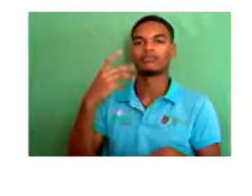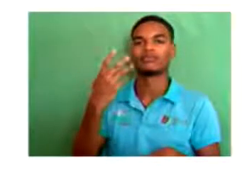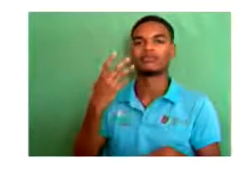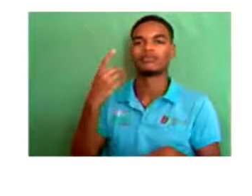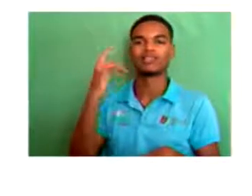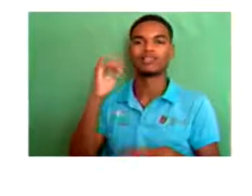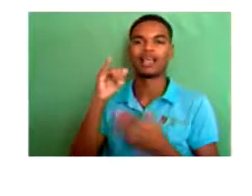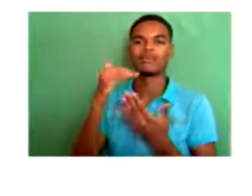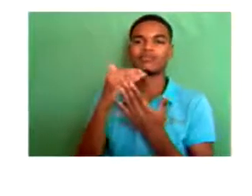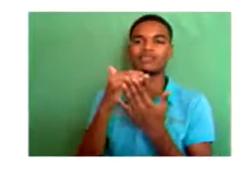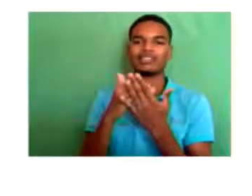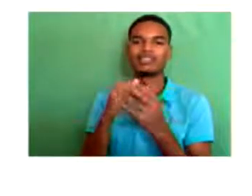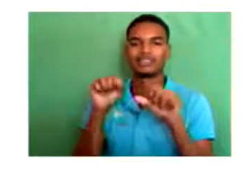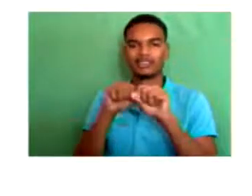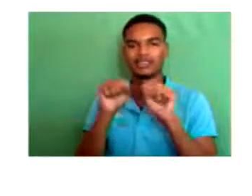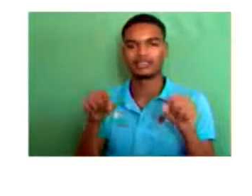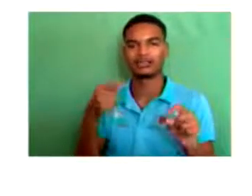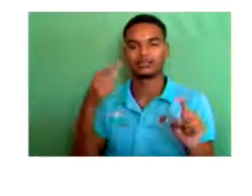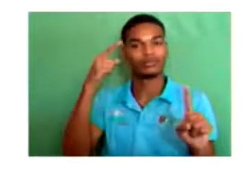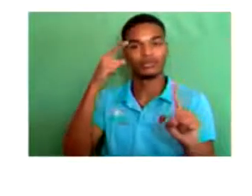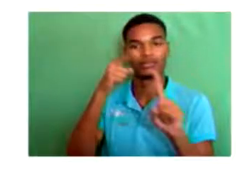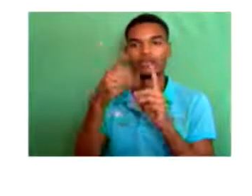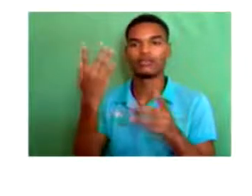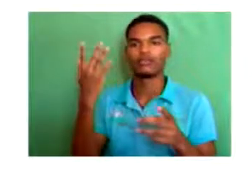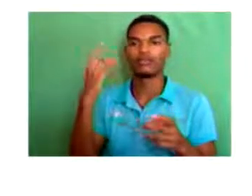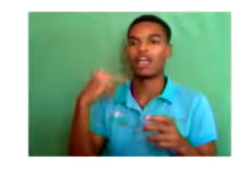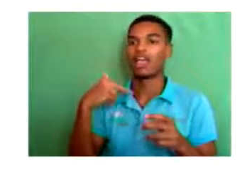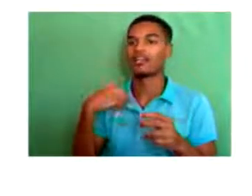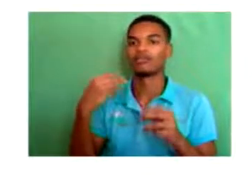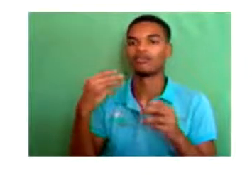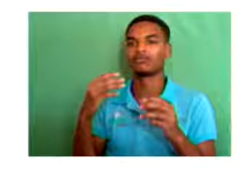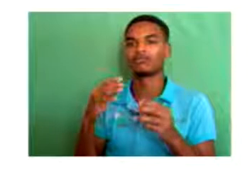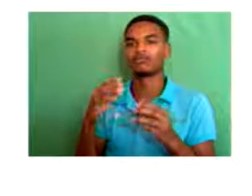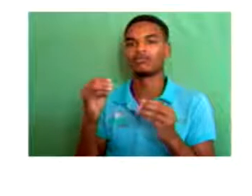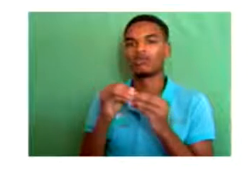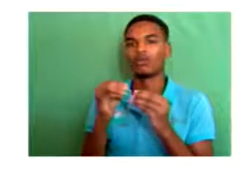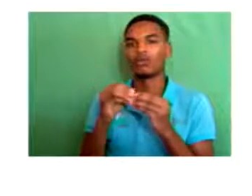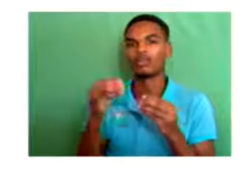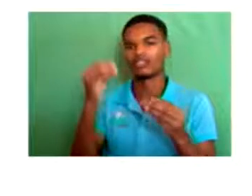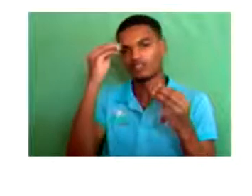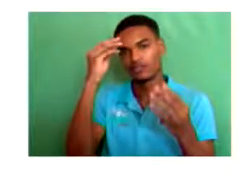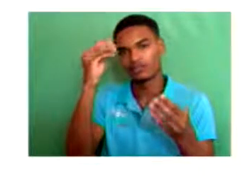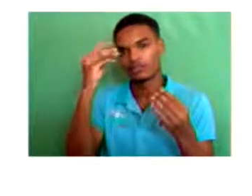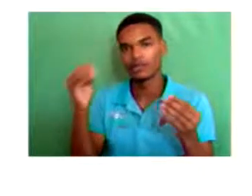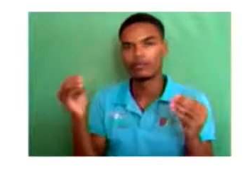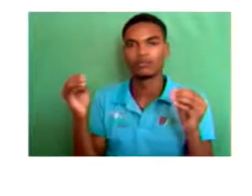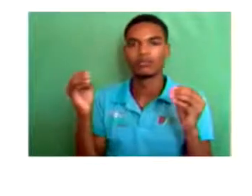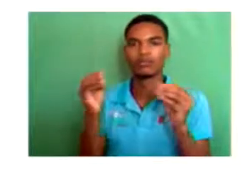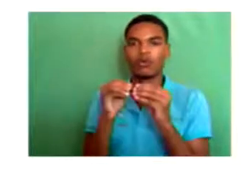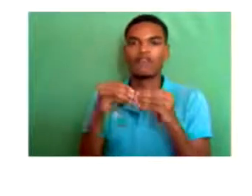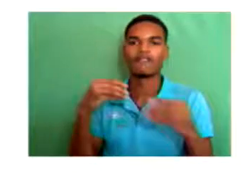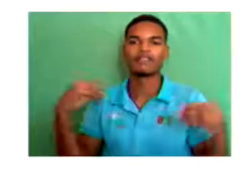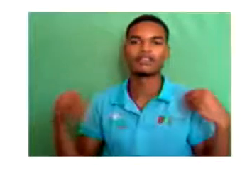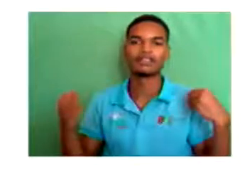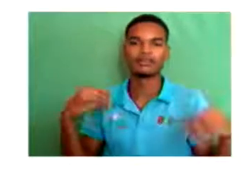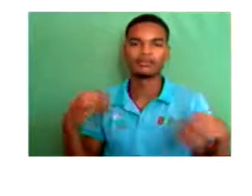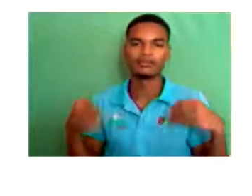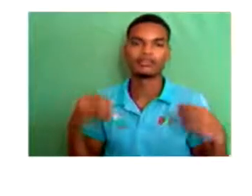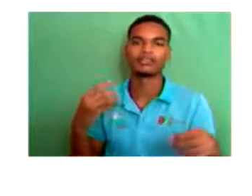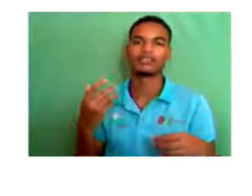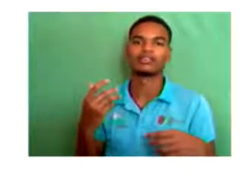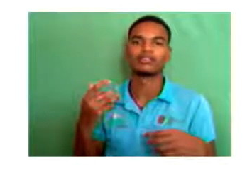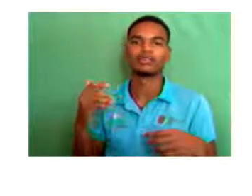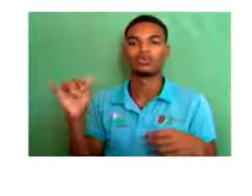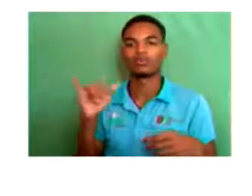system. It targets a broader range of content more flexibly than EAS. It's less intrusive, and we'll show how. It provides